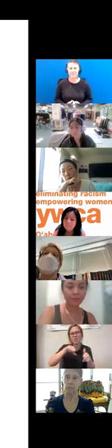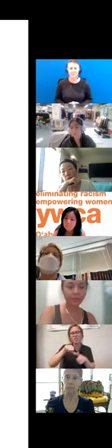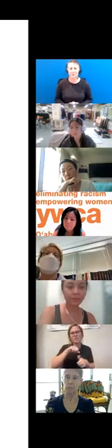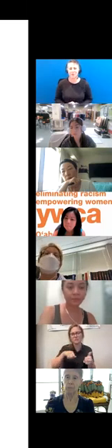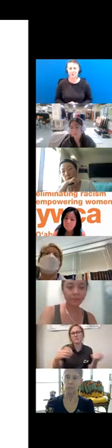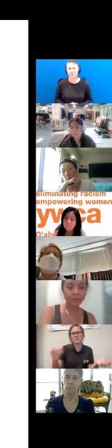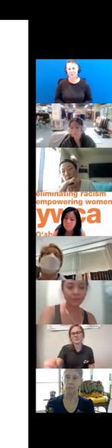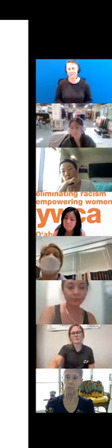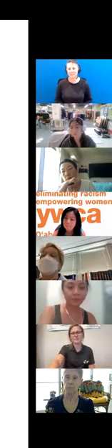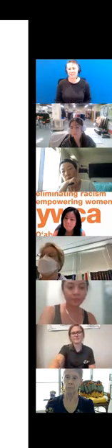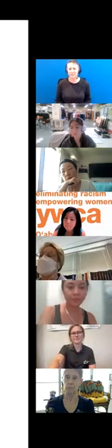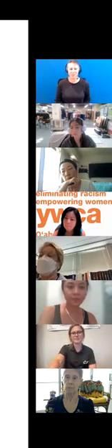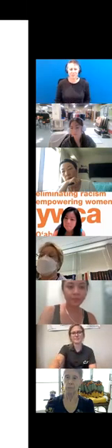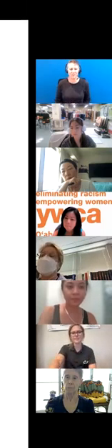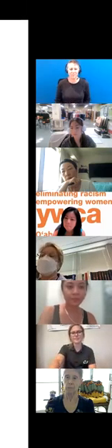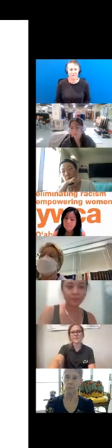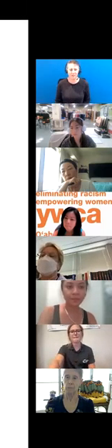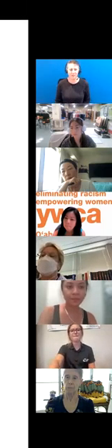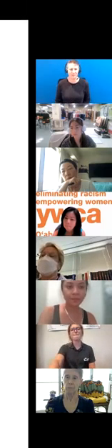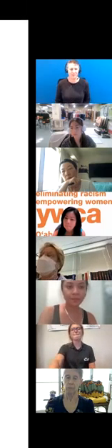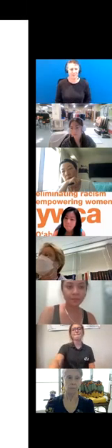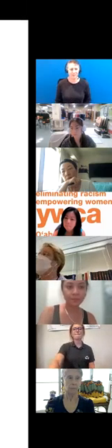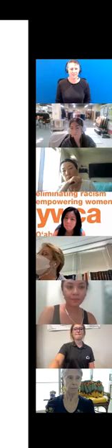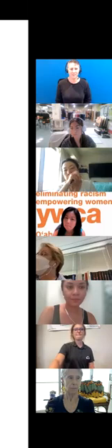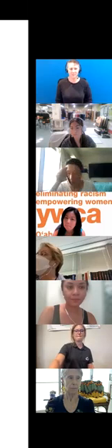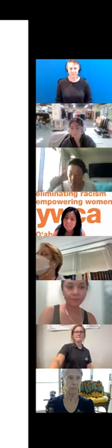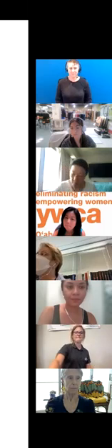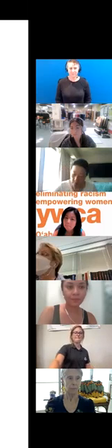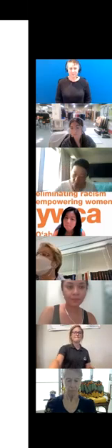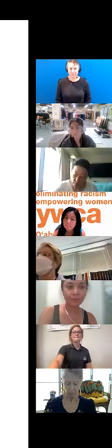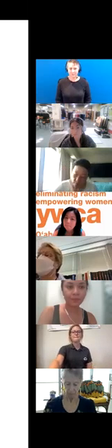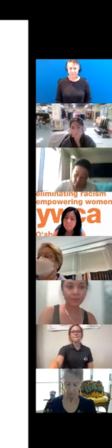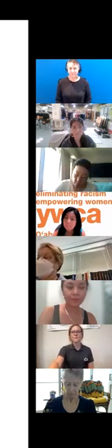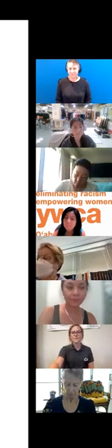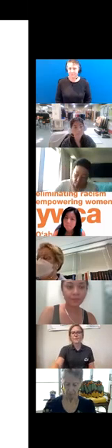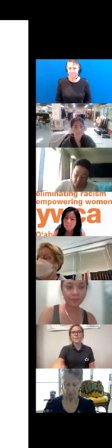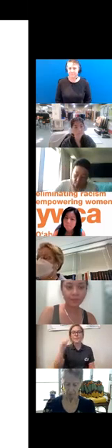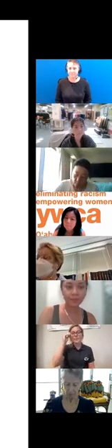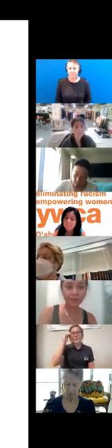all acceptable and we really accept each other, but there are differences.